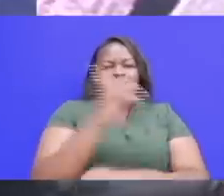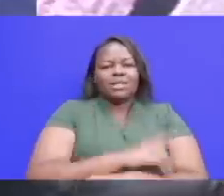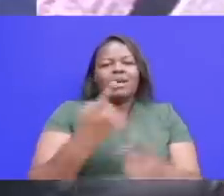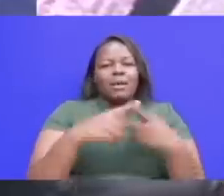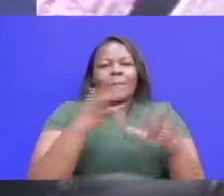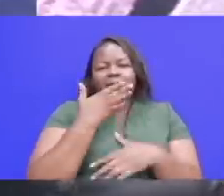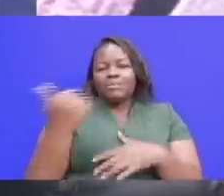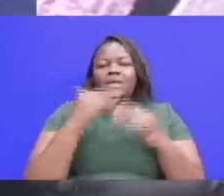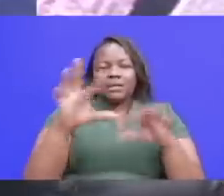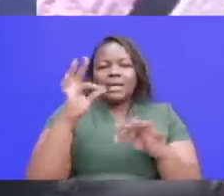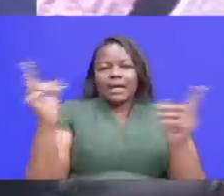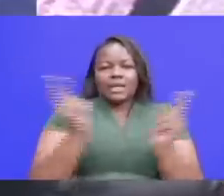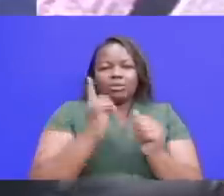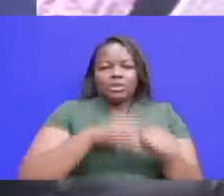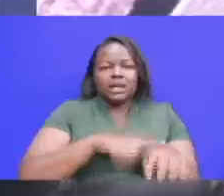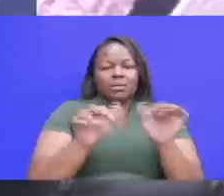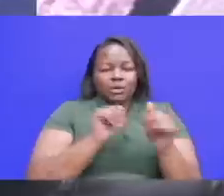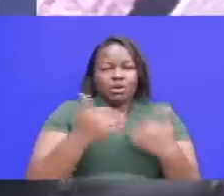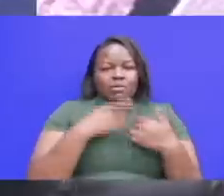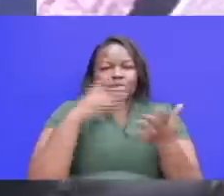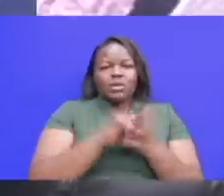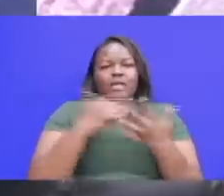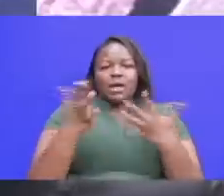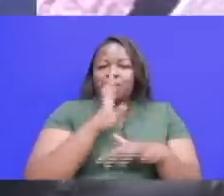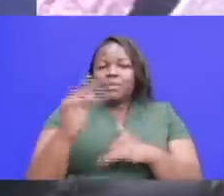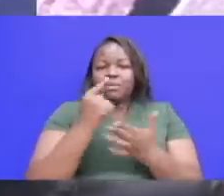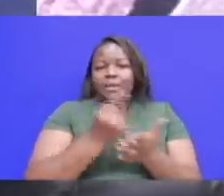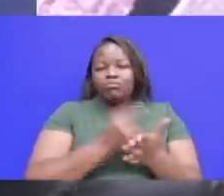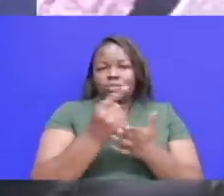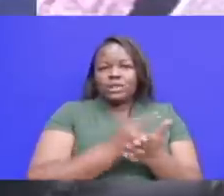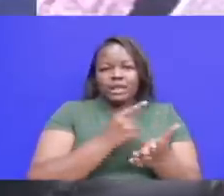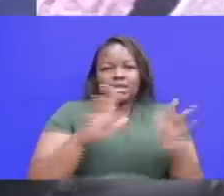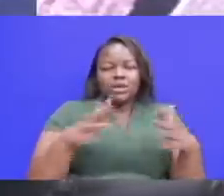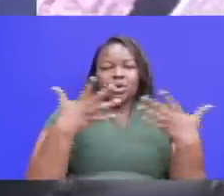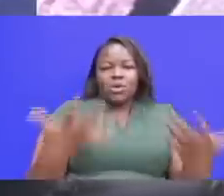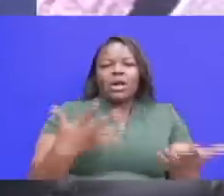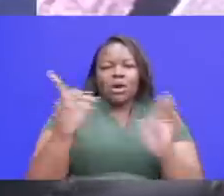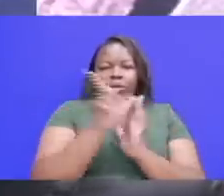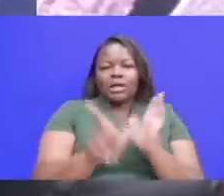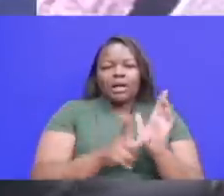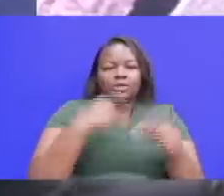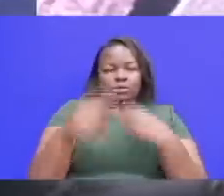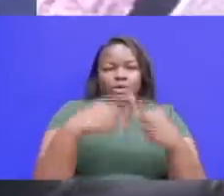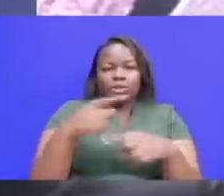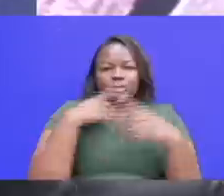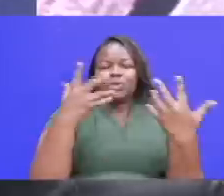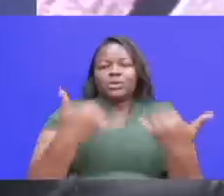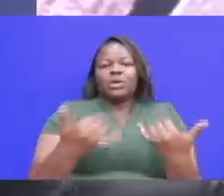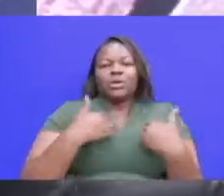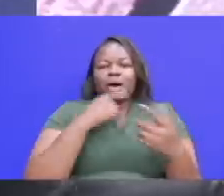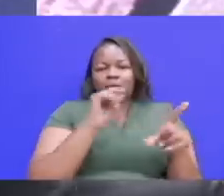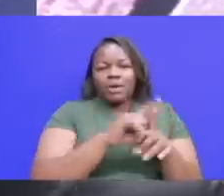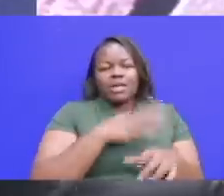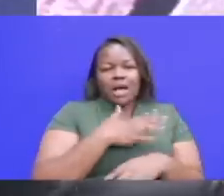we have so that we jot down and have a bite on the cherry on the lessons. We have Brother Mikok,